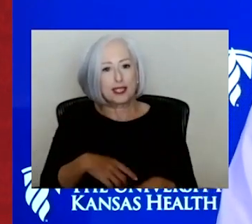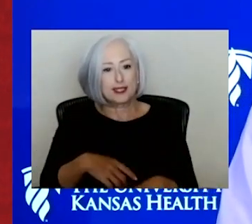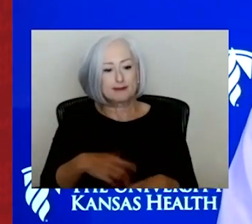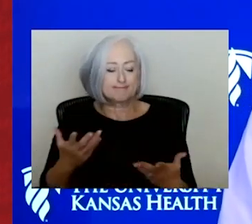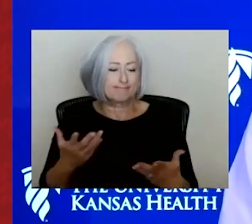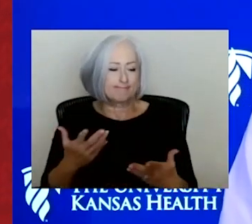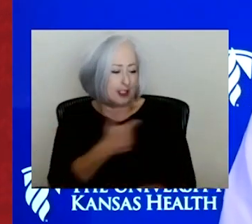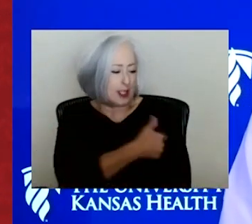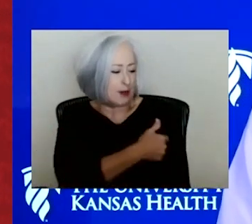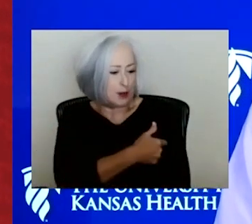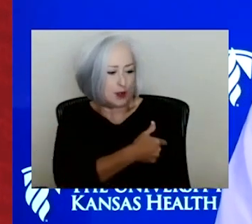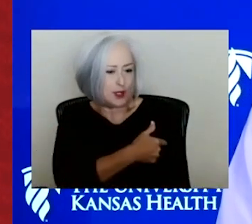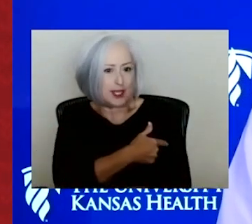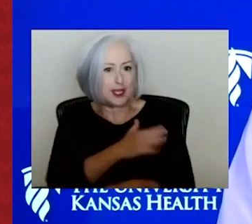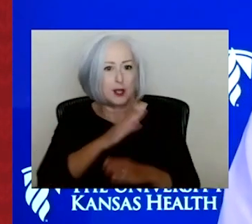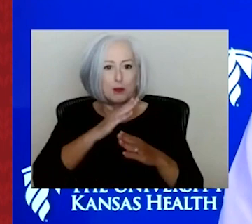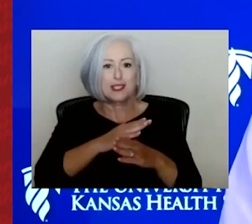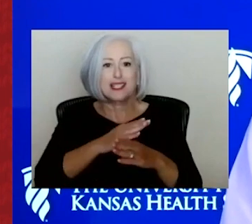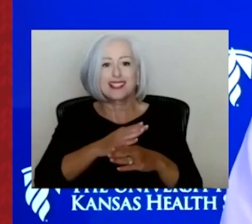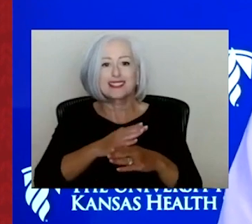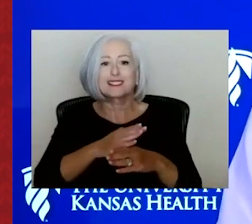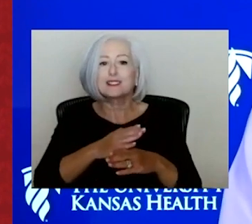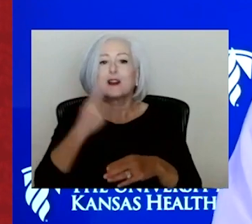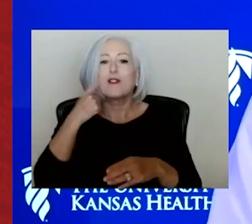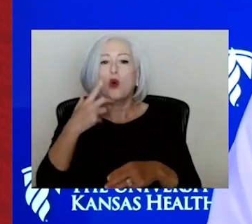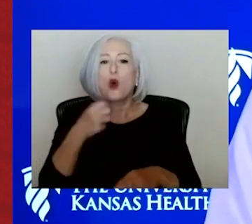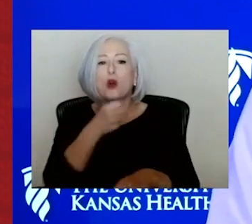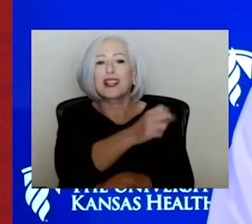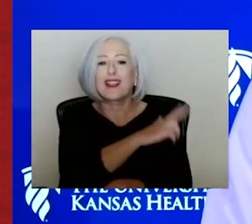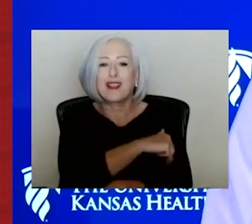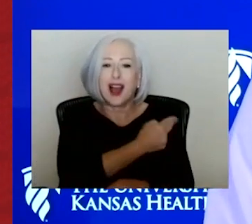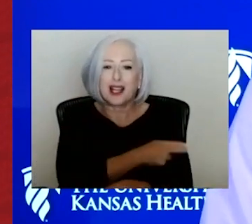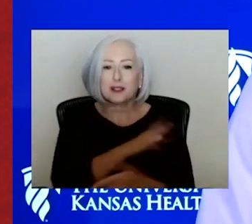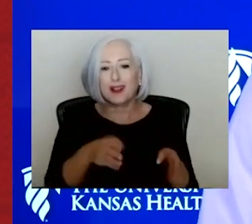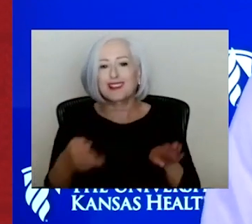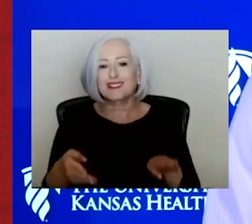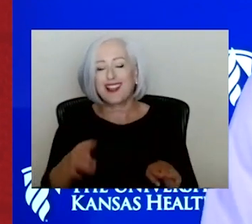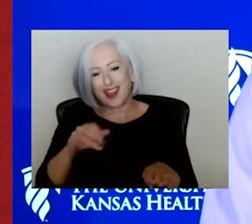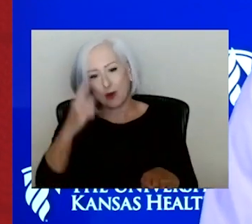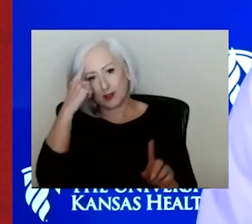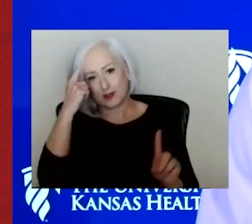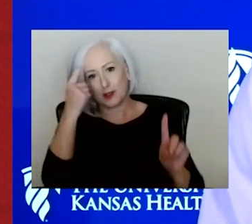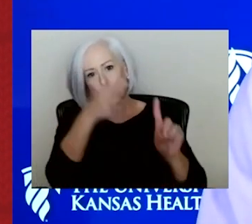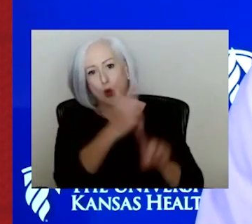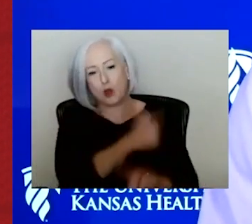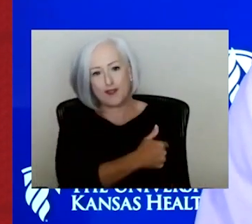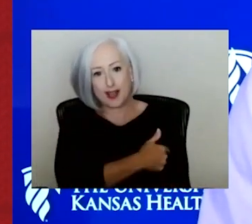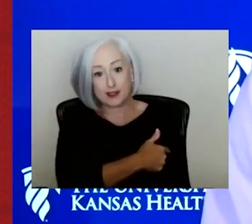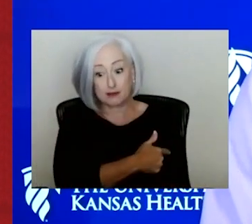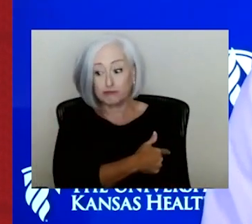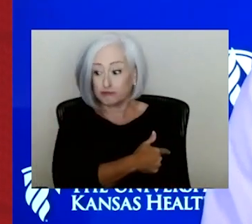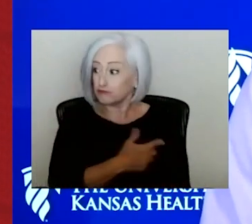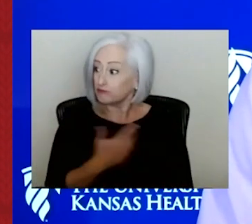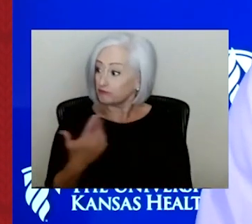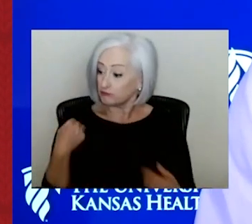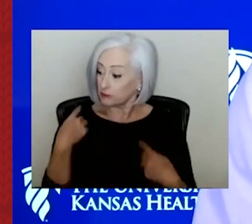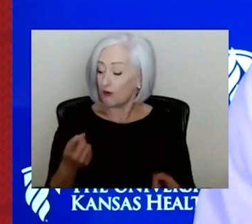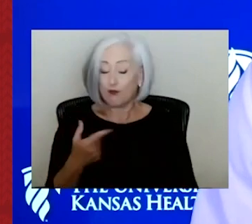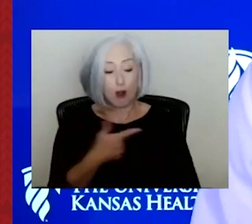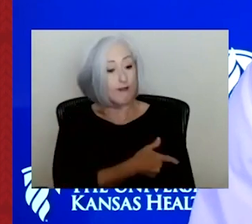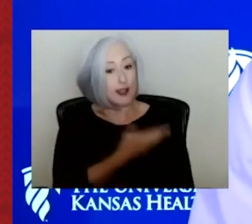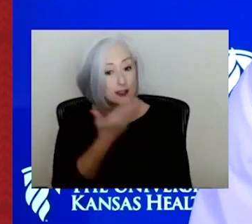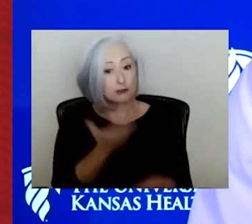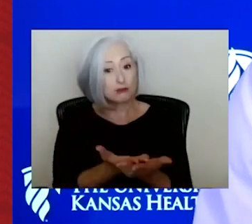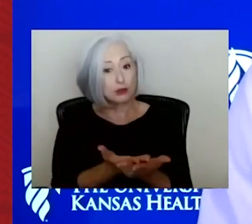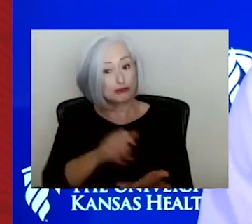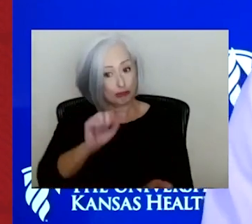do is protect against hospitalization, severe disease, and death. And the vaccines that we have right now have proven and shown that they can do that. Why is